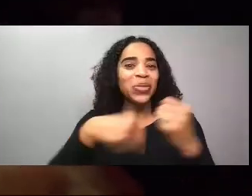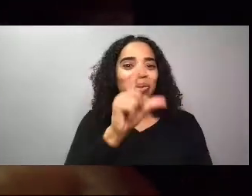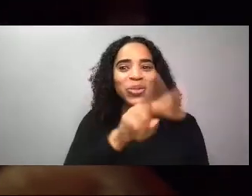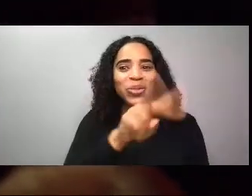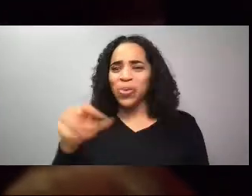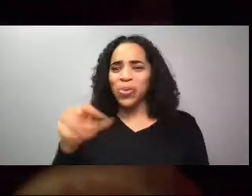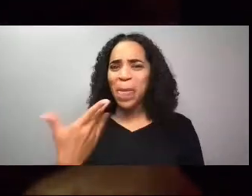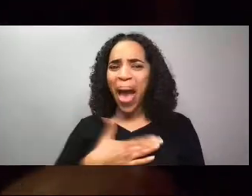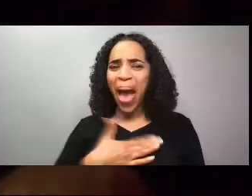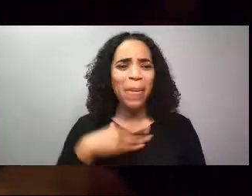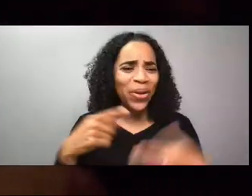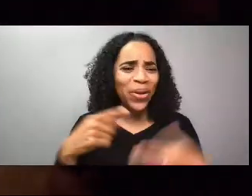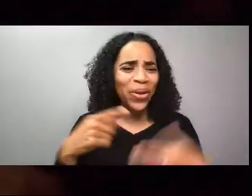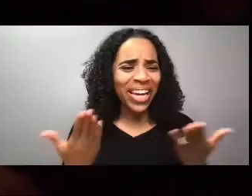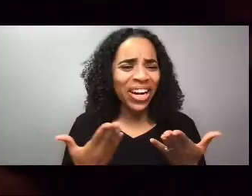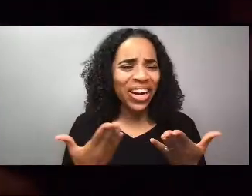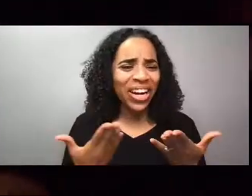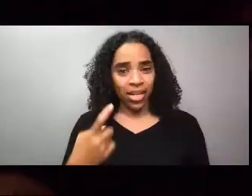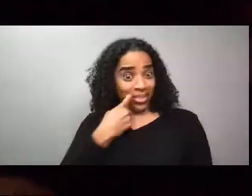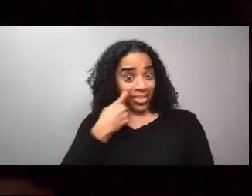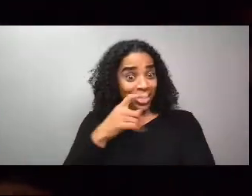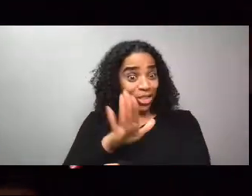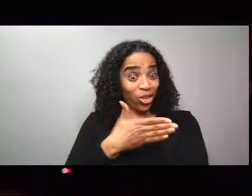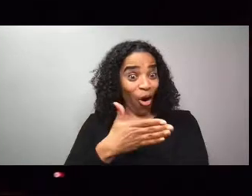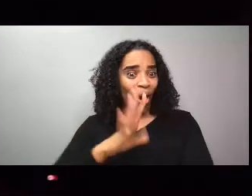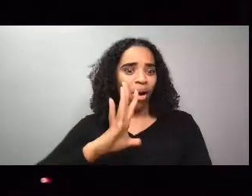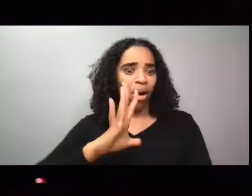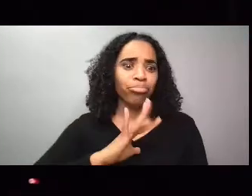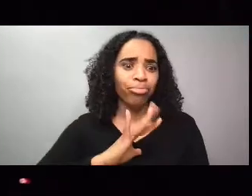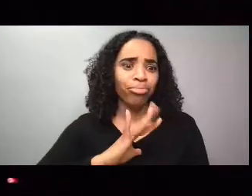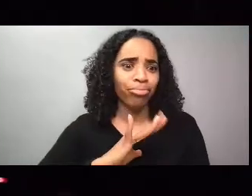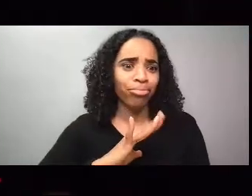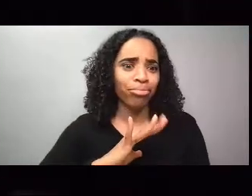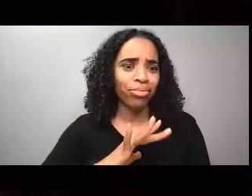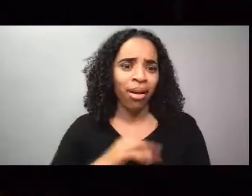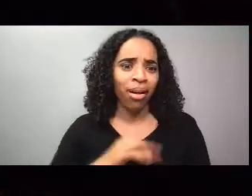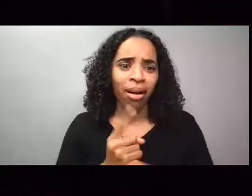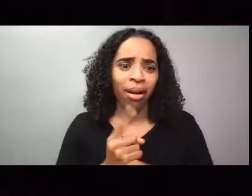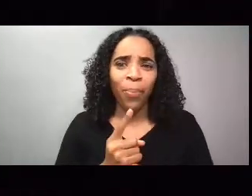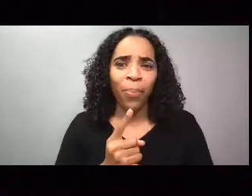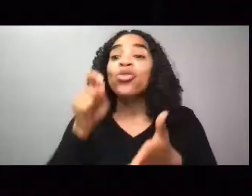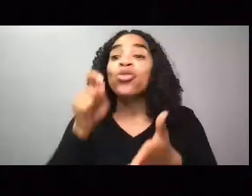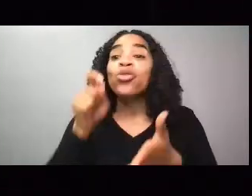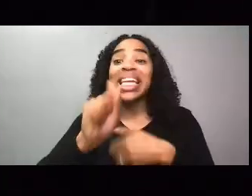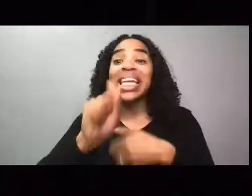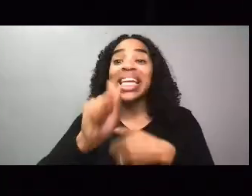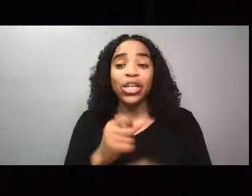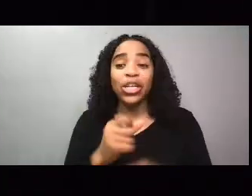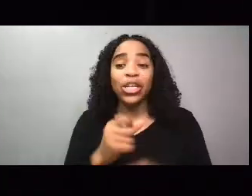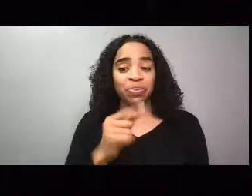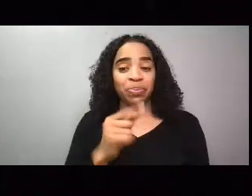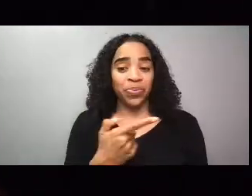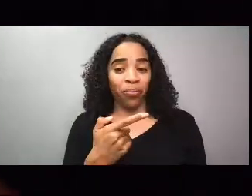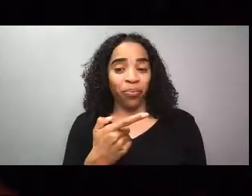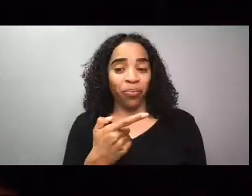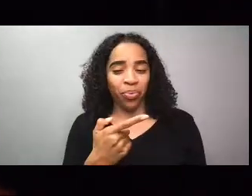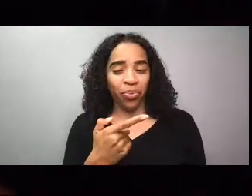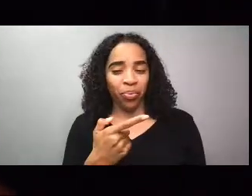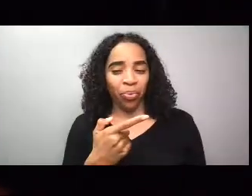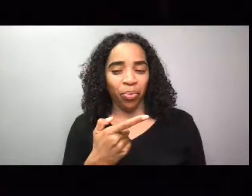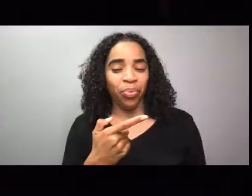What about that song, huh? Amplify. It was written in 2021 by Maestra member and new Richard